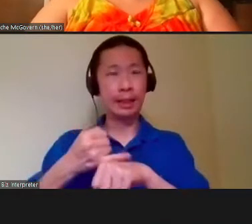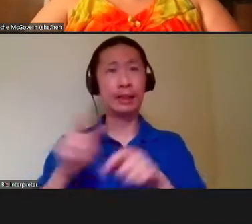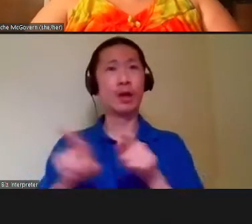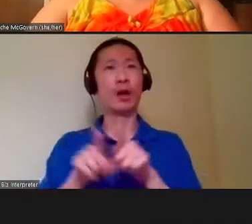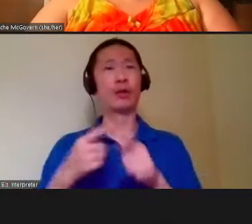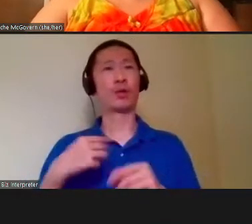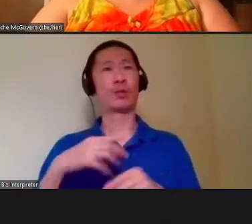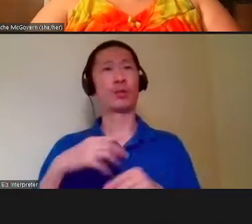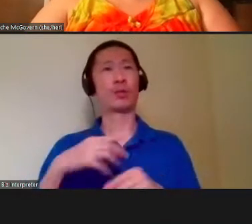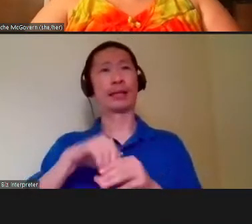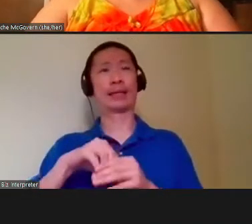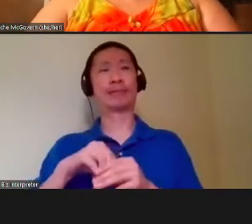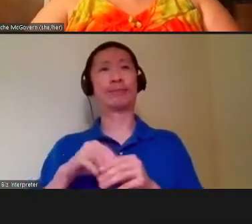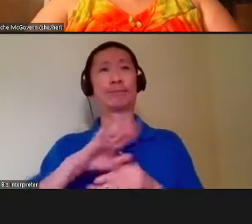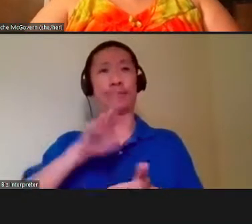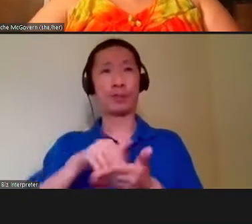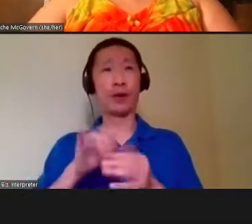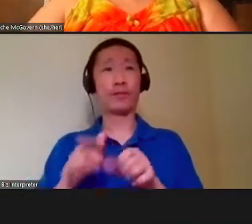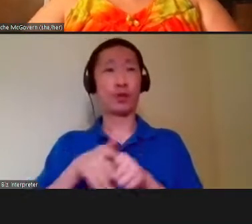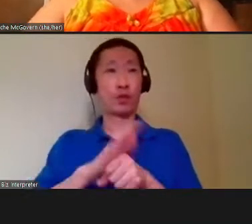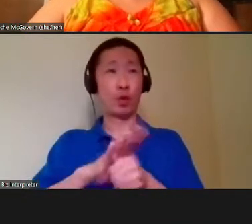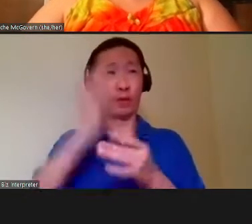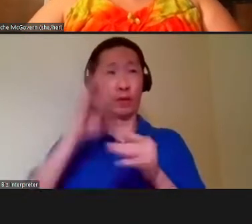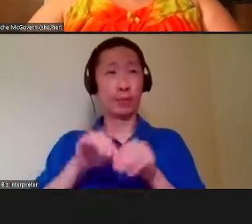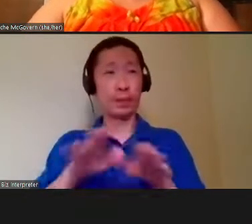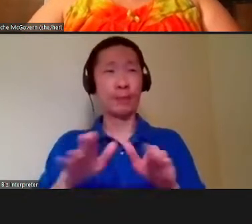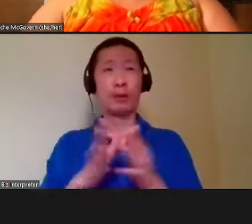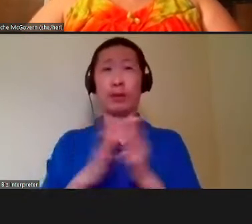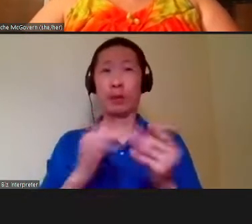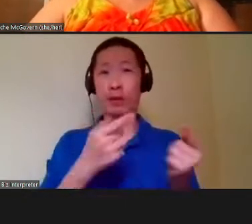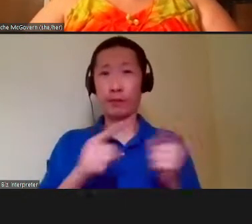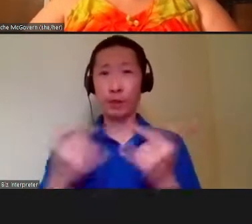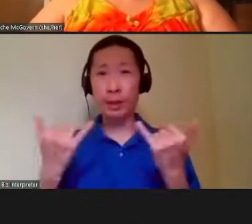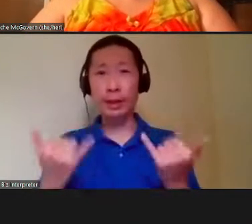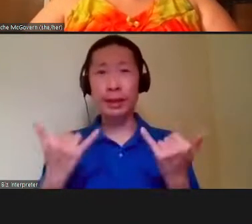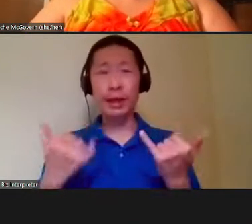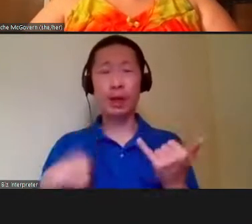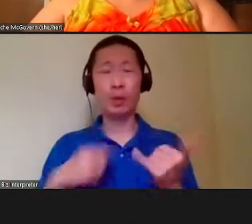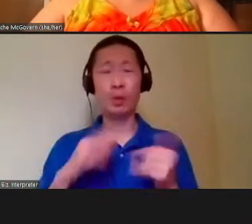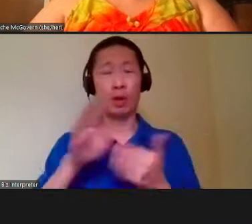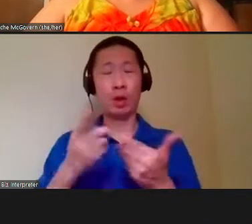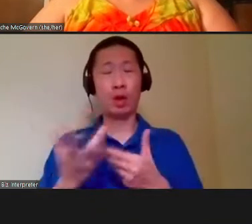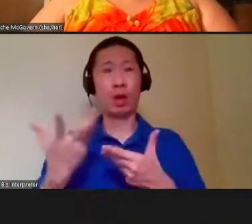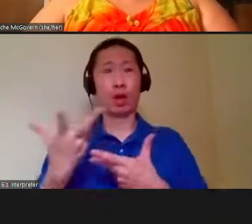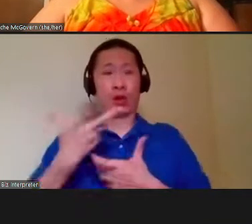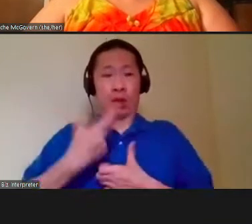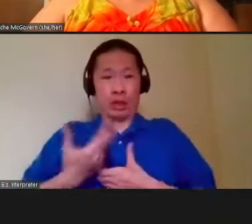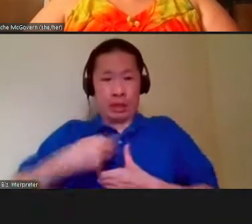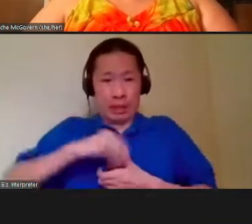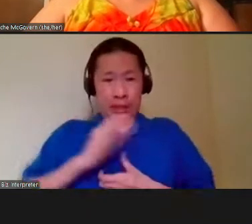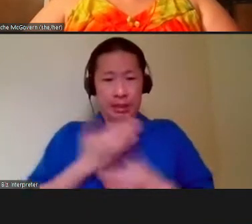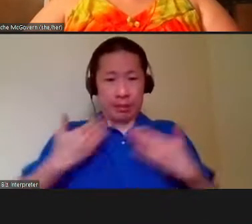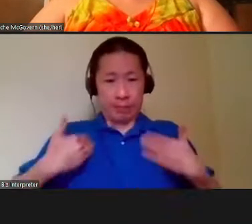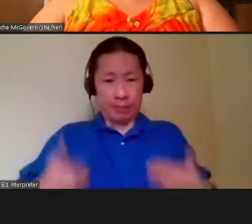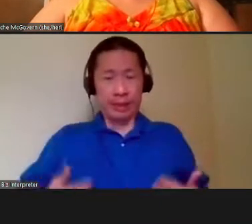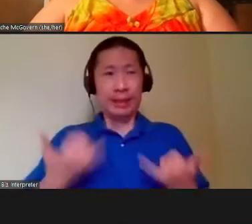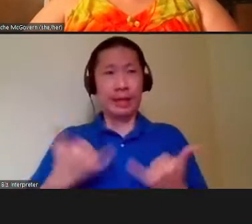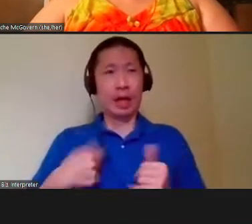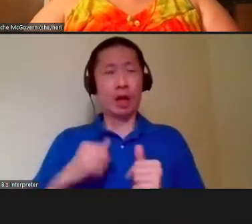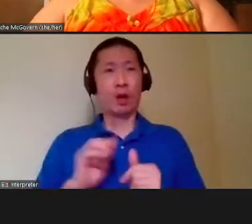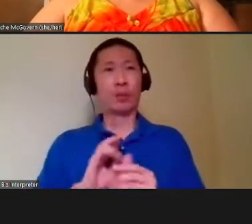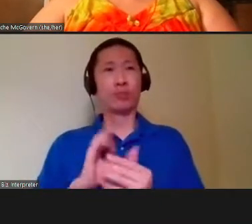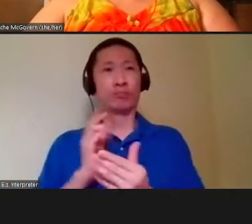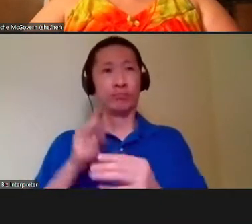COVID pandemic. So there's a lot going on right now, and we are holding that in our bodies. And we are coming to you in this moment to talk